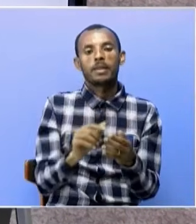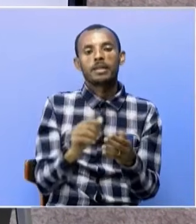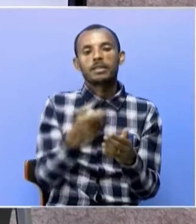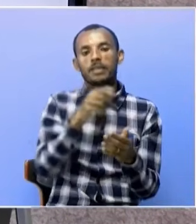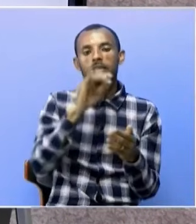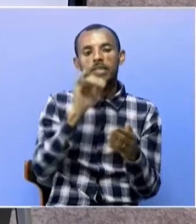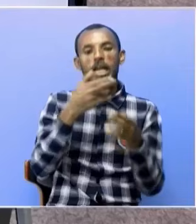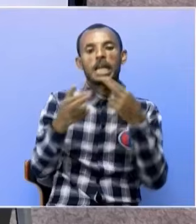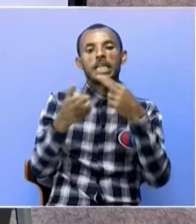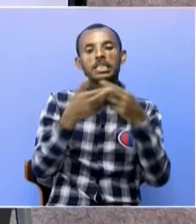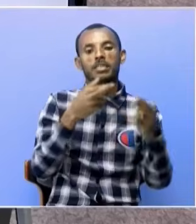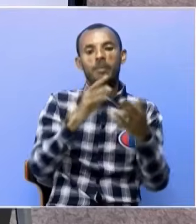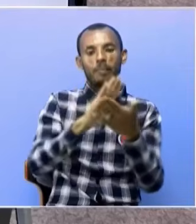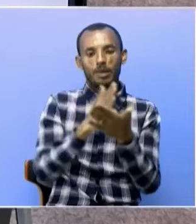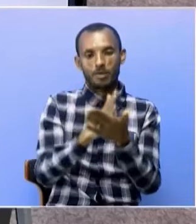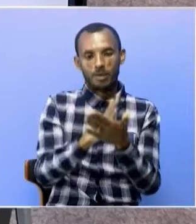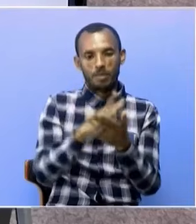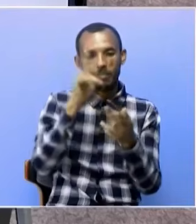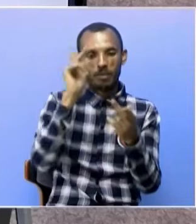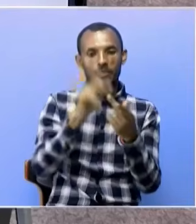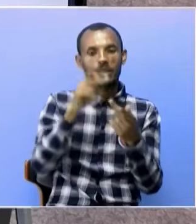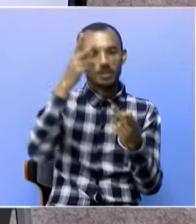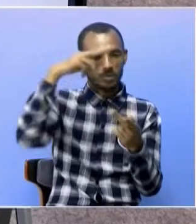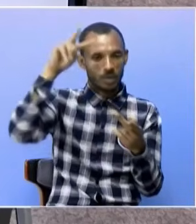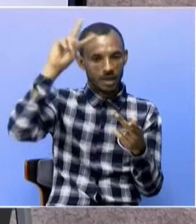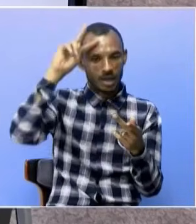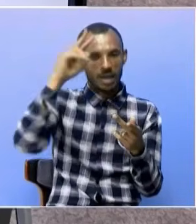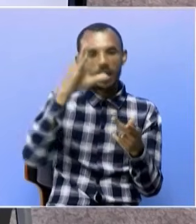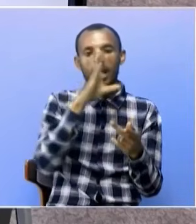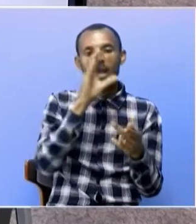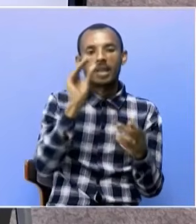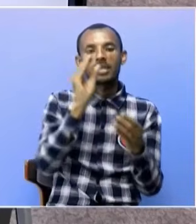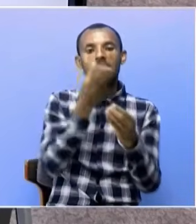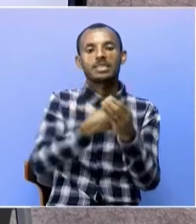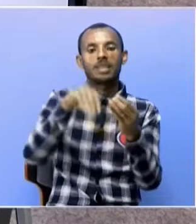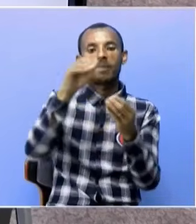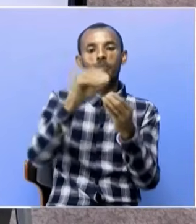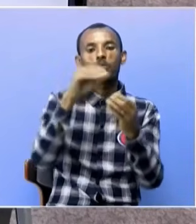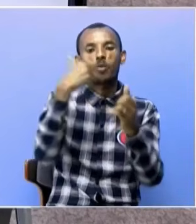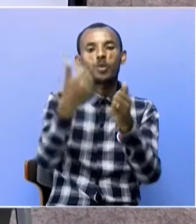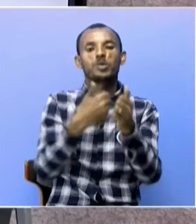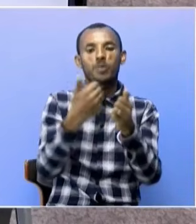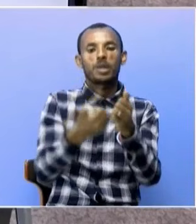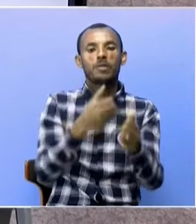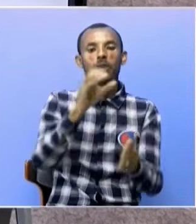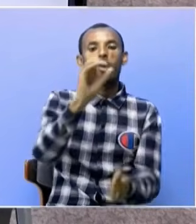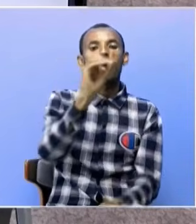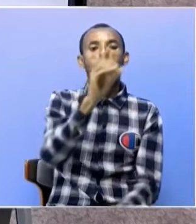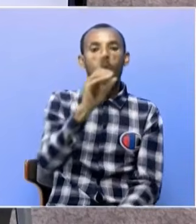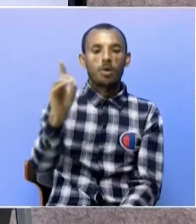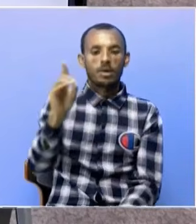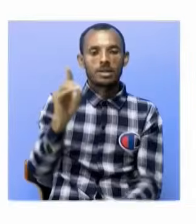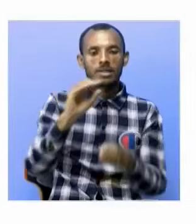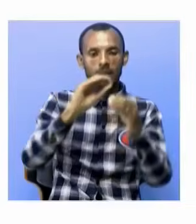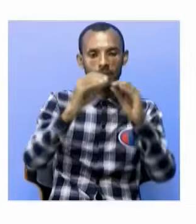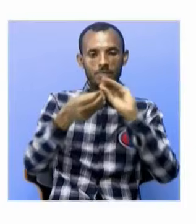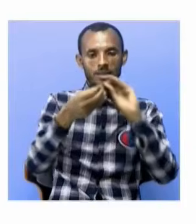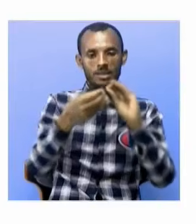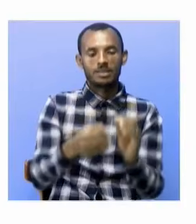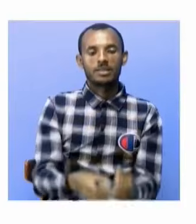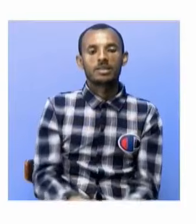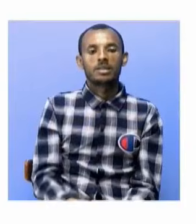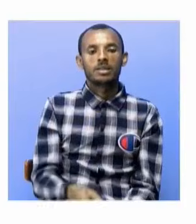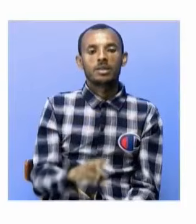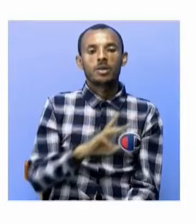a relationship between a perfect squares and the sum of consecutive odd numbers. Okay? So